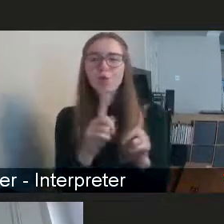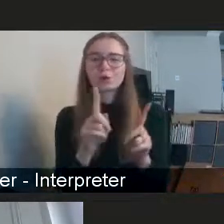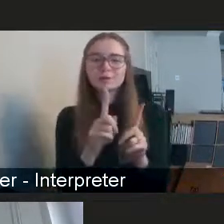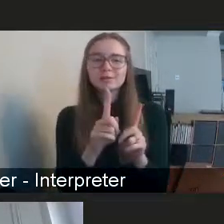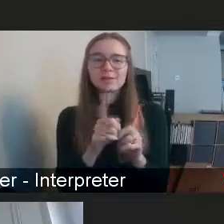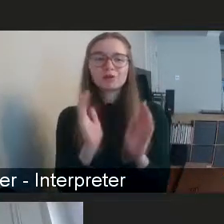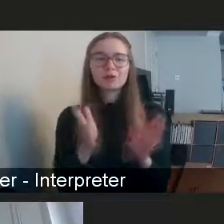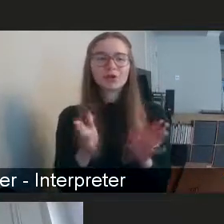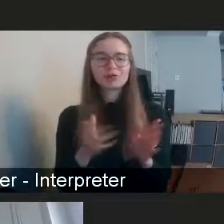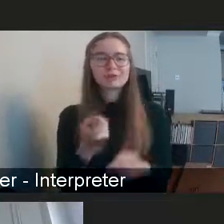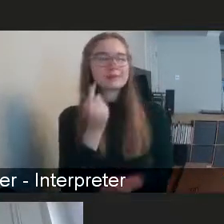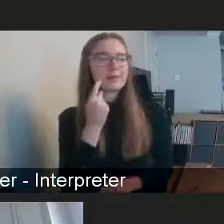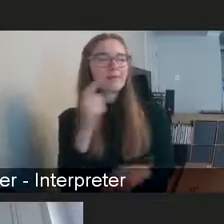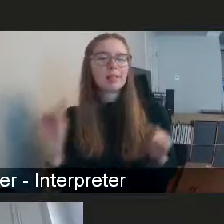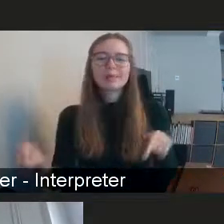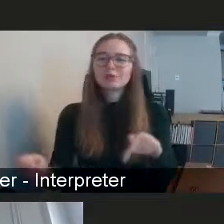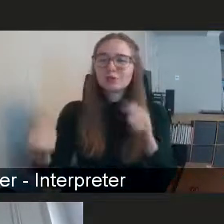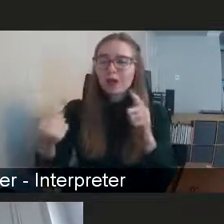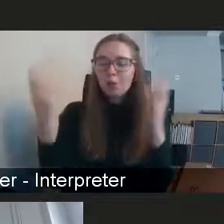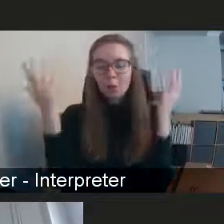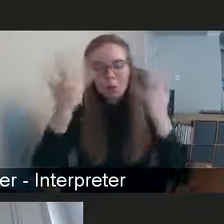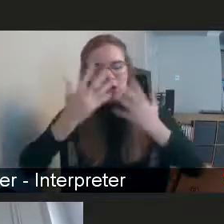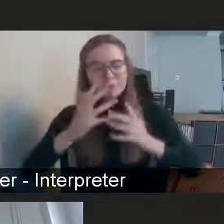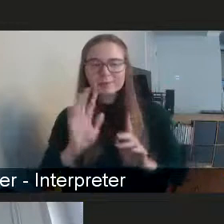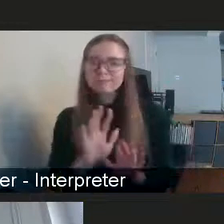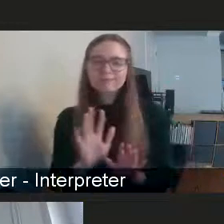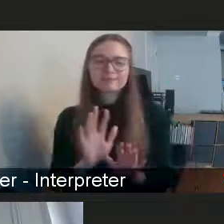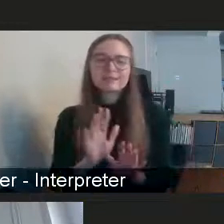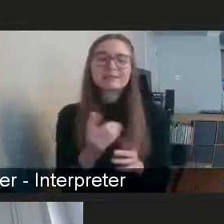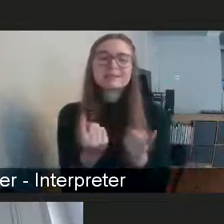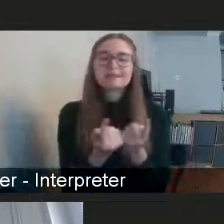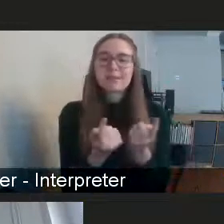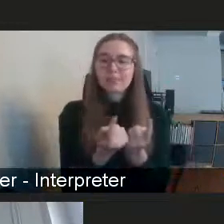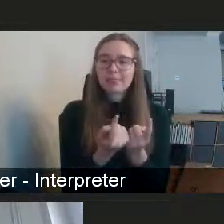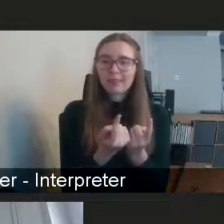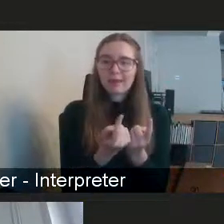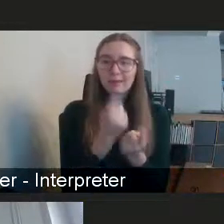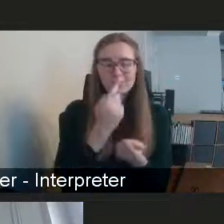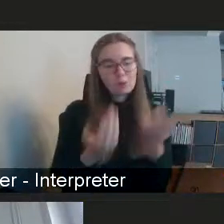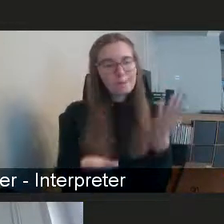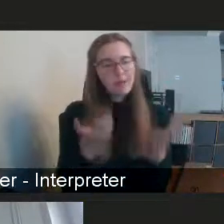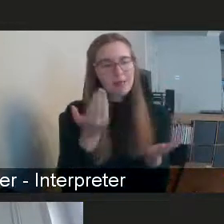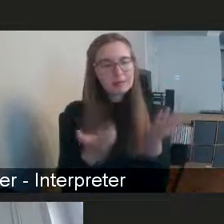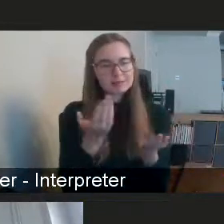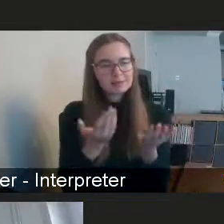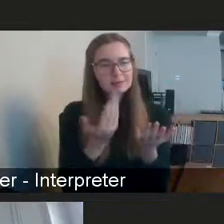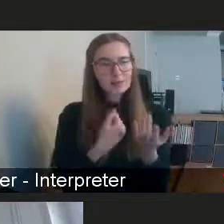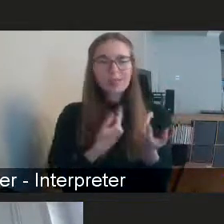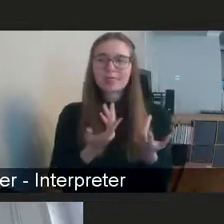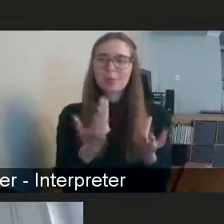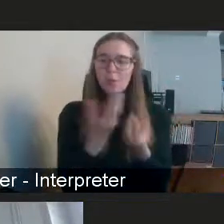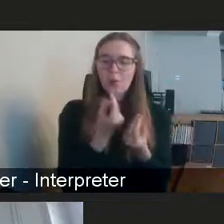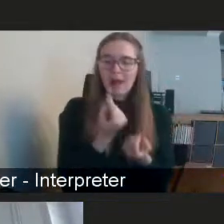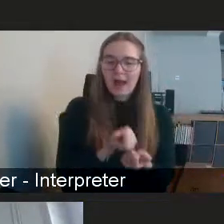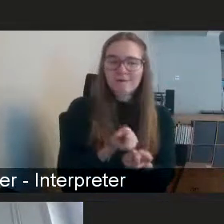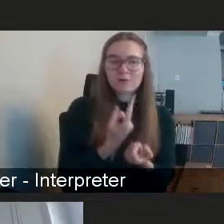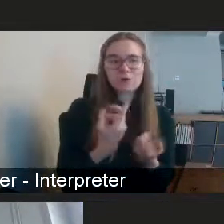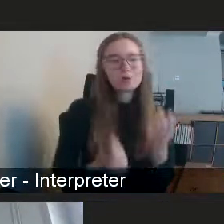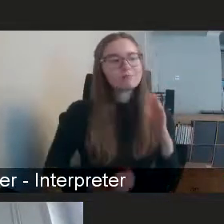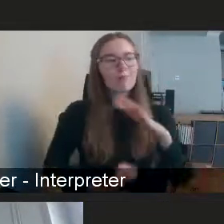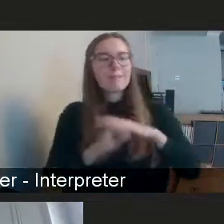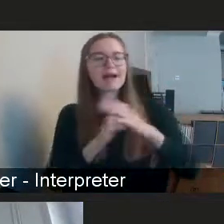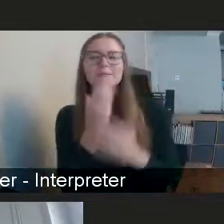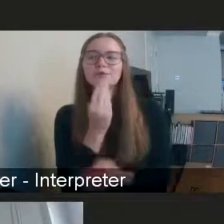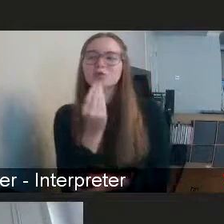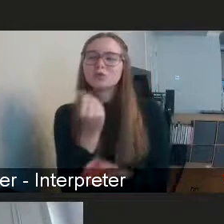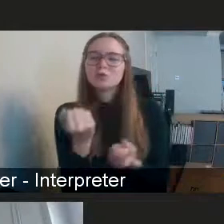simply challenge or something to worry about. It is something to balance with what assets we have, make maximum utilization of